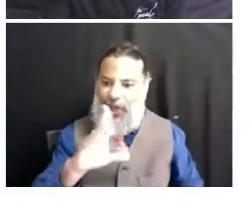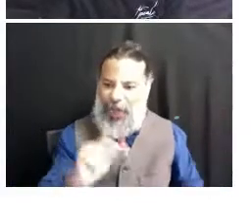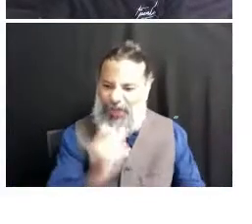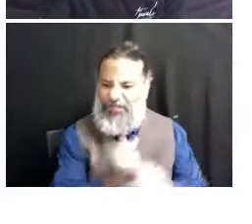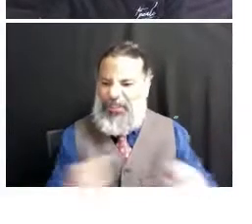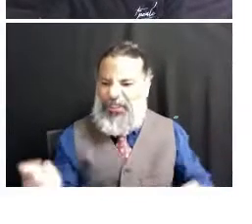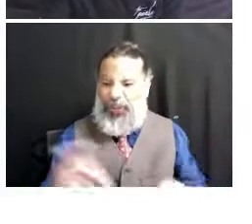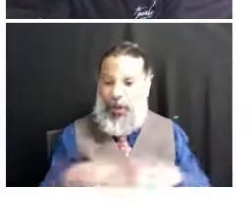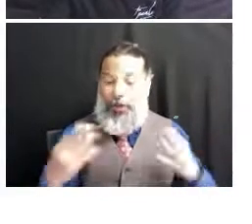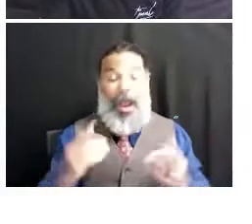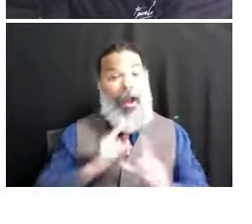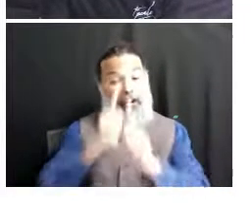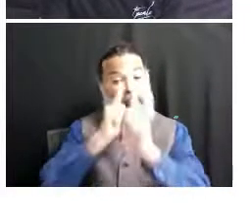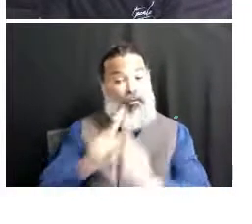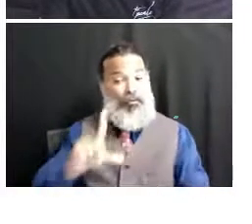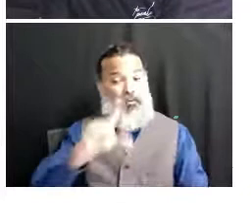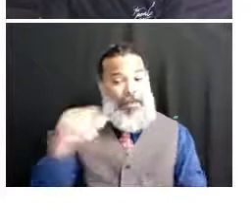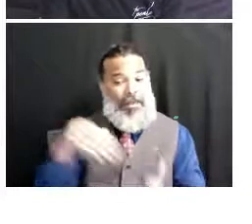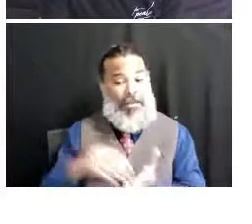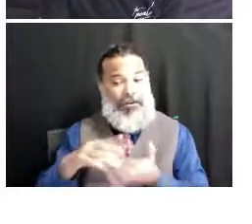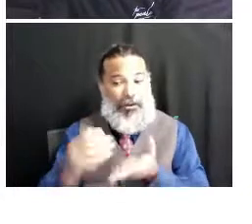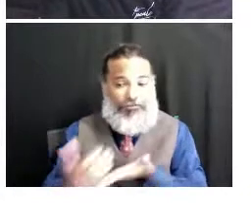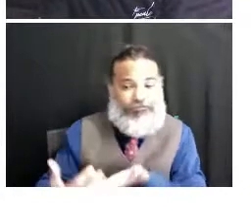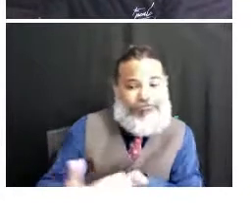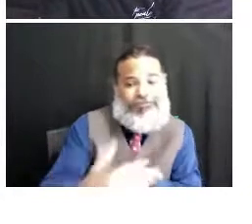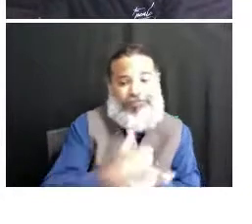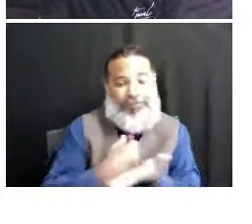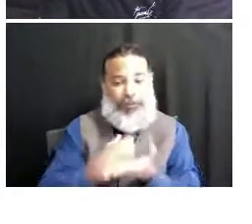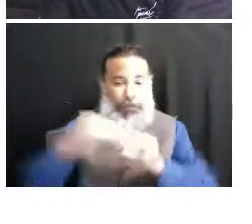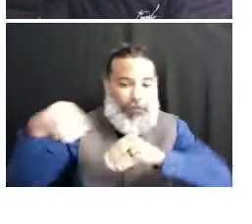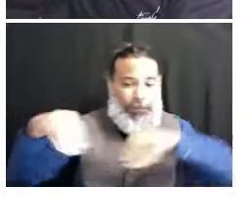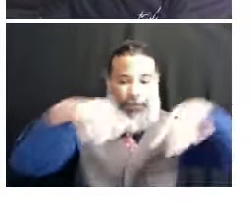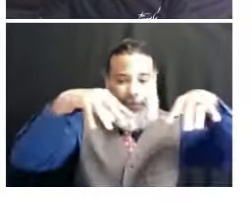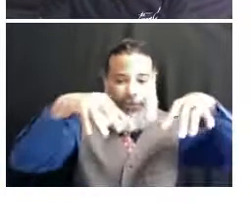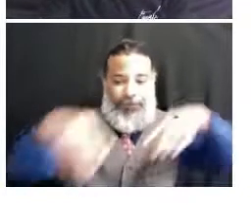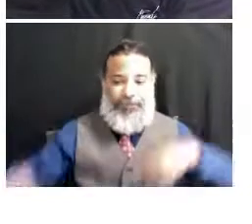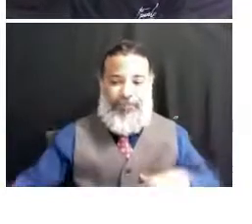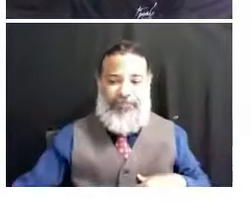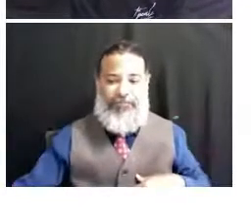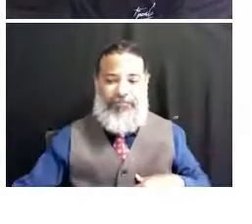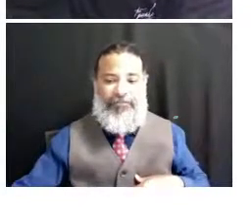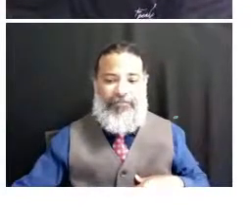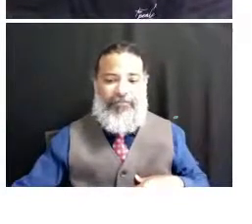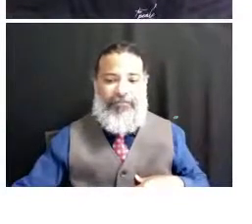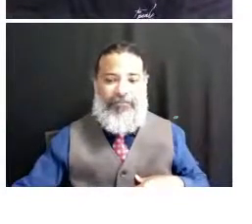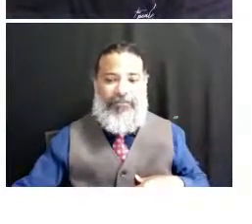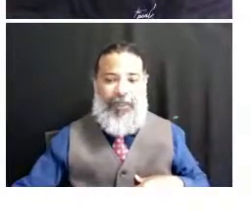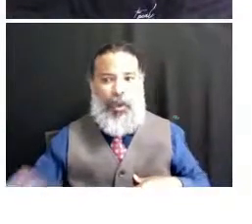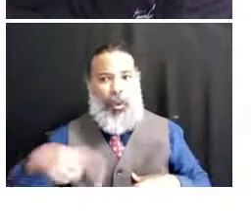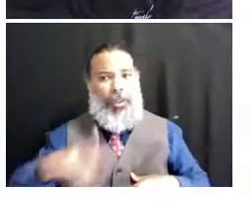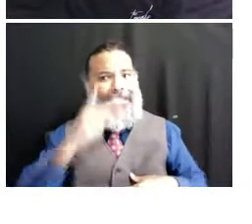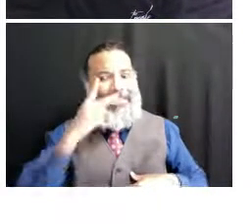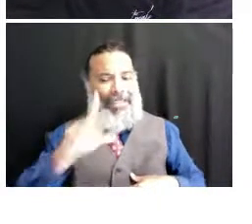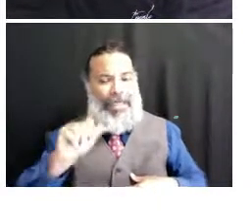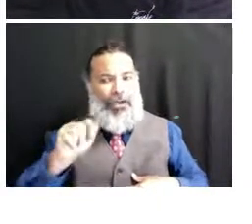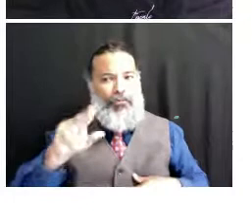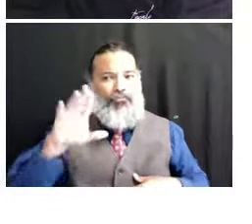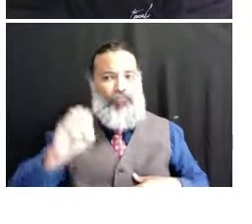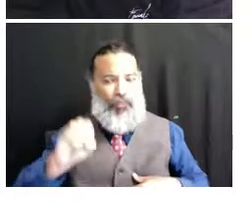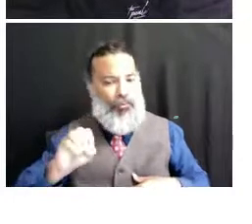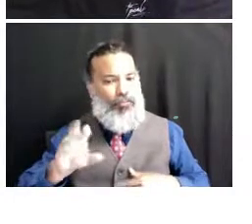goal is to raise $20,000 to illuminate the Latrobe Room. And you'll get a chance to see the Latrobe Room live at the end of